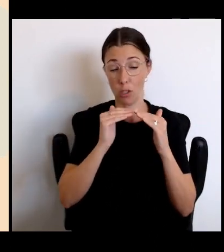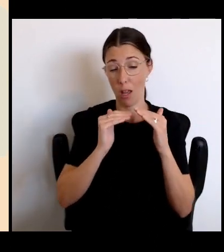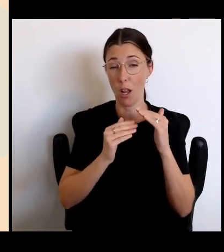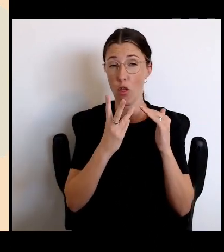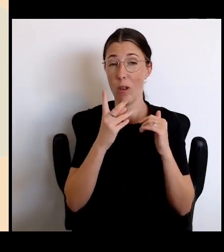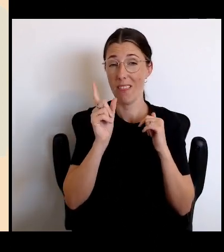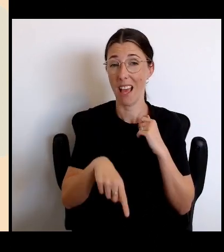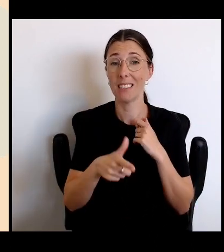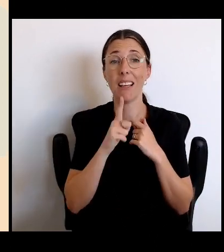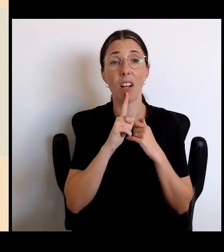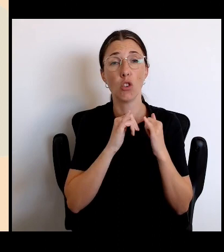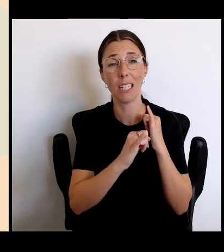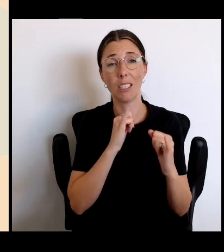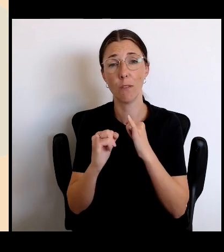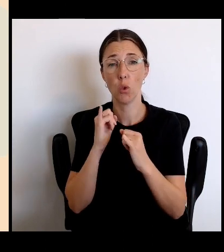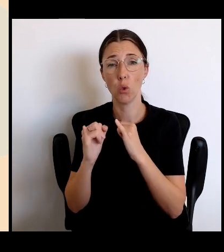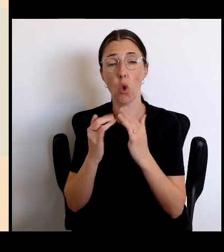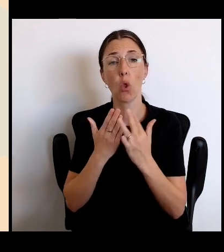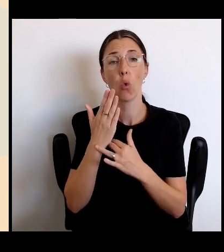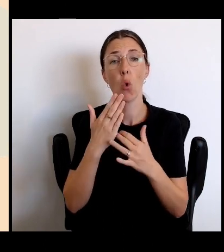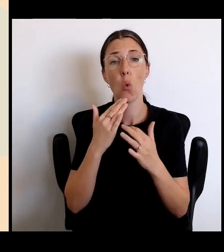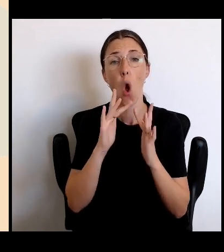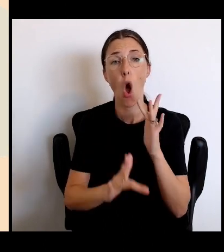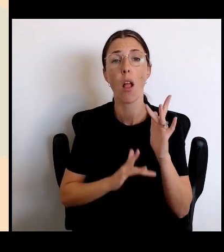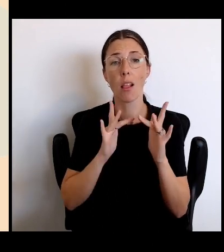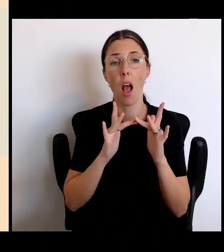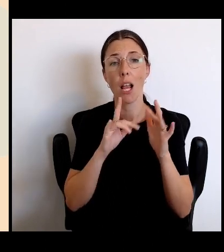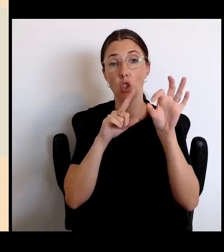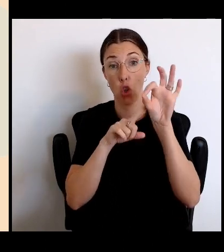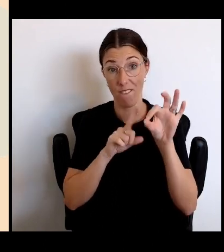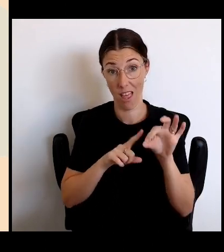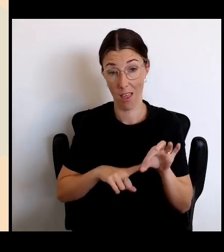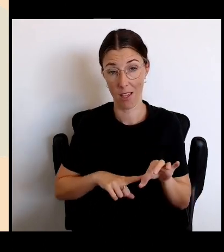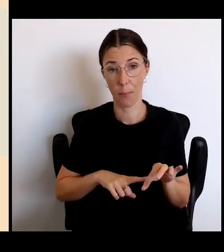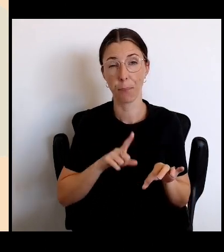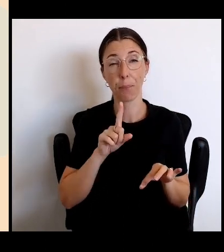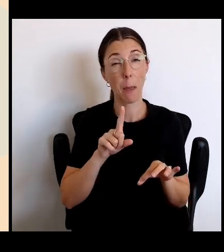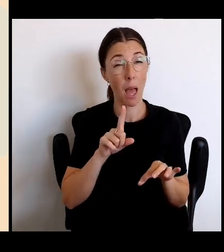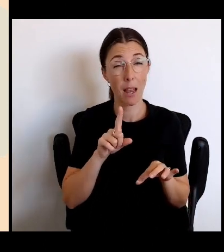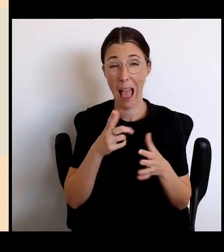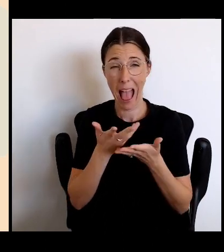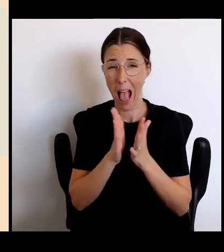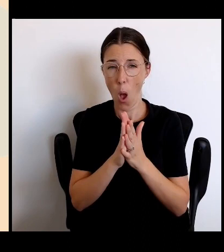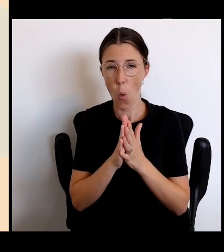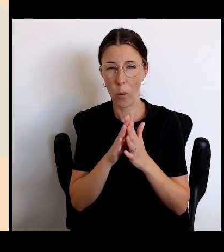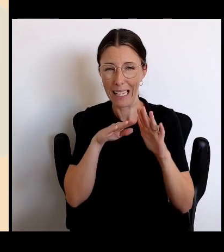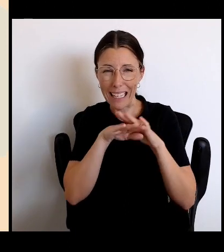interviews, all done through an online survey. But the way into the survey was recruited through what we